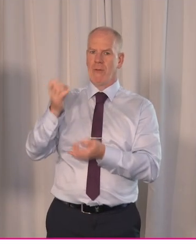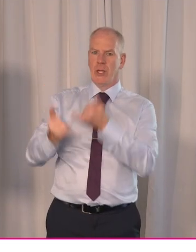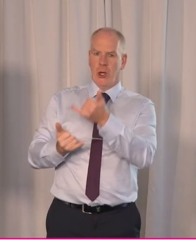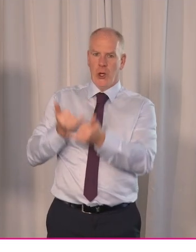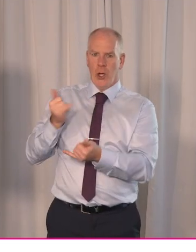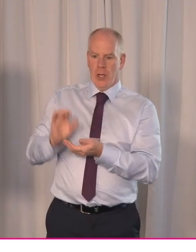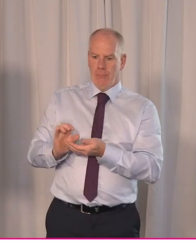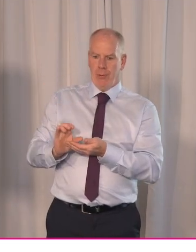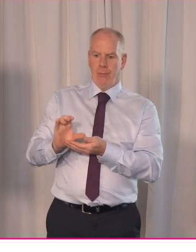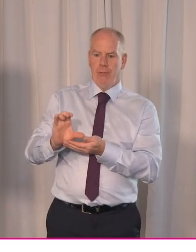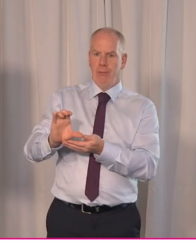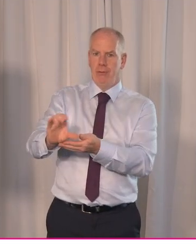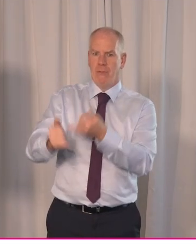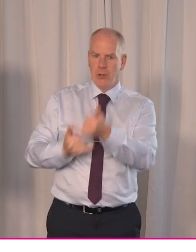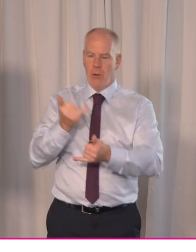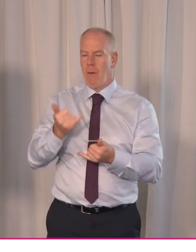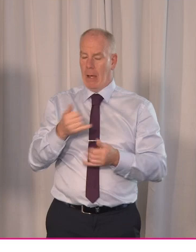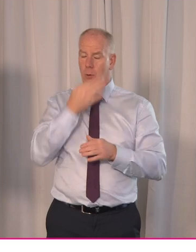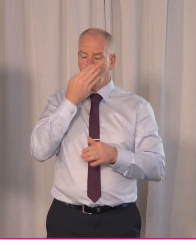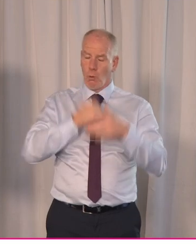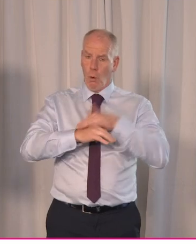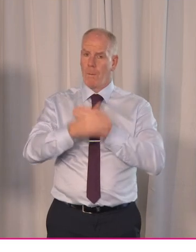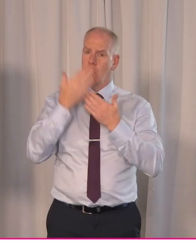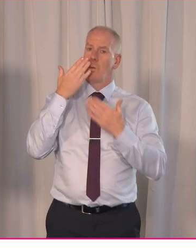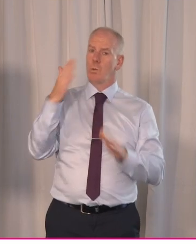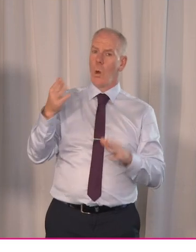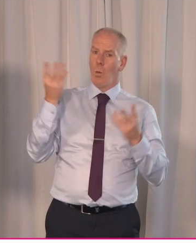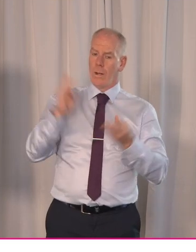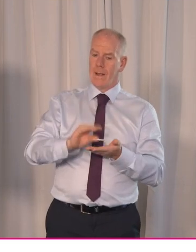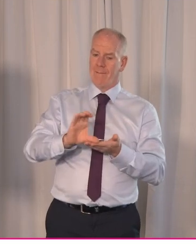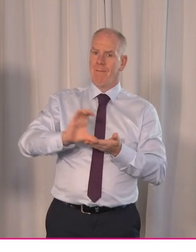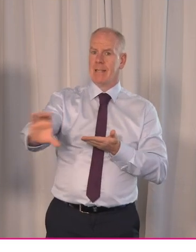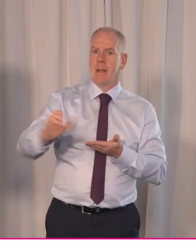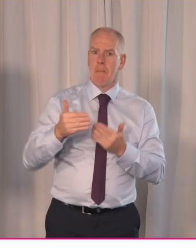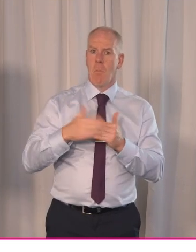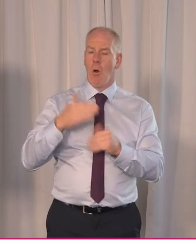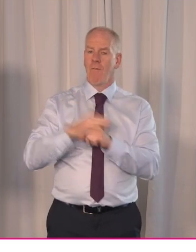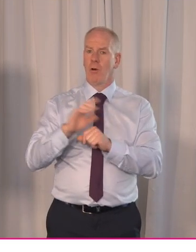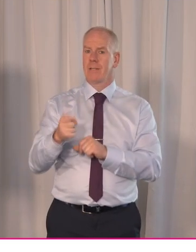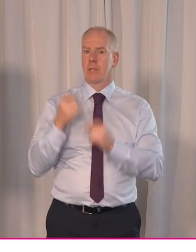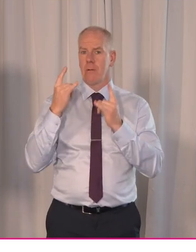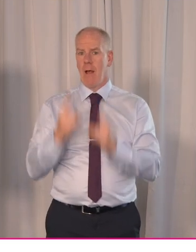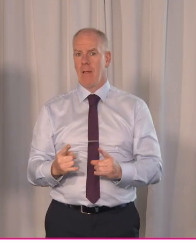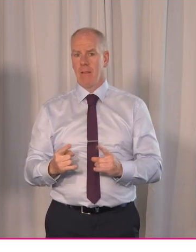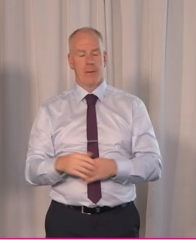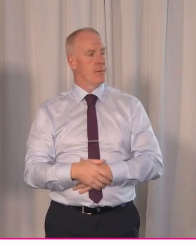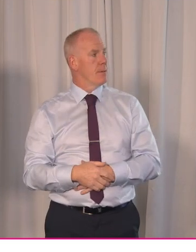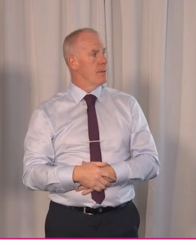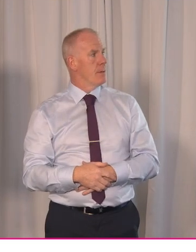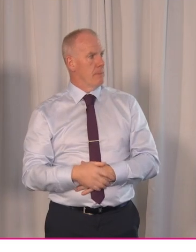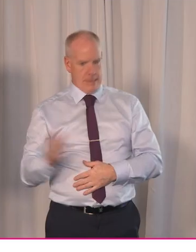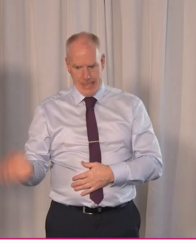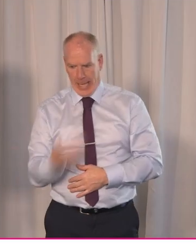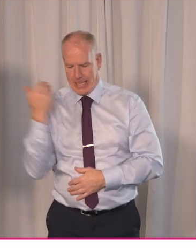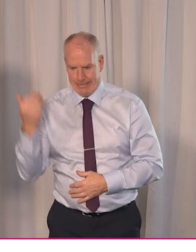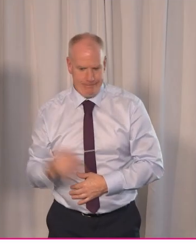And I think the government has shown progressive commitment to further investment in sexual health. Next. Oh, I should say next